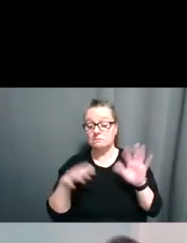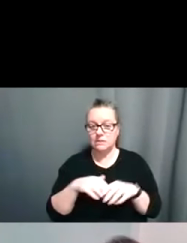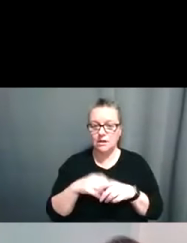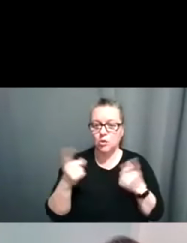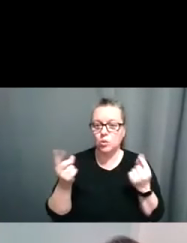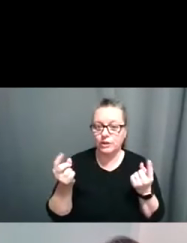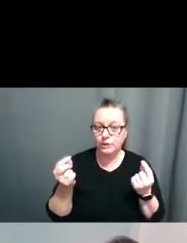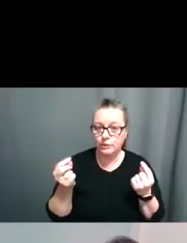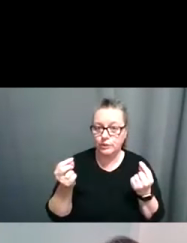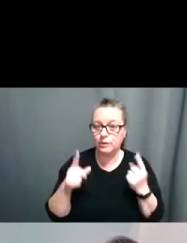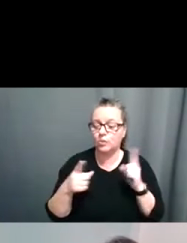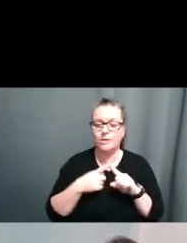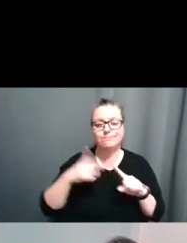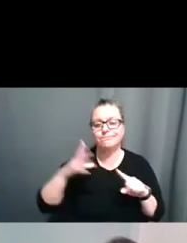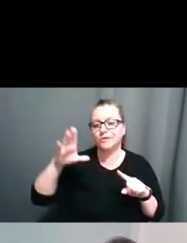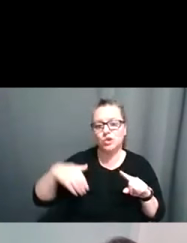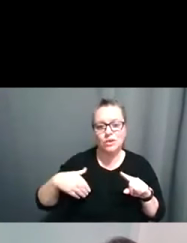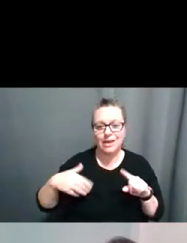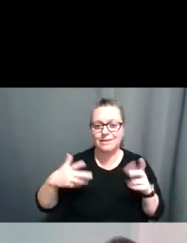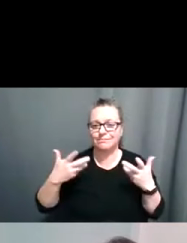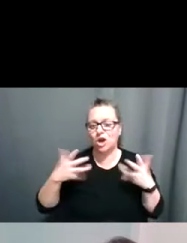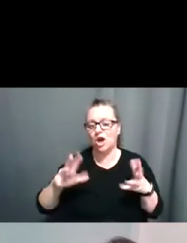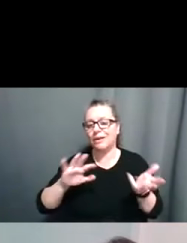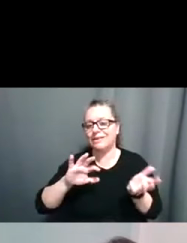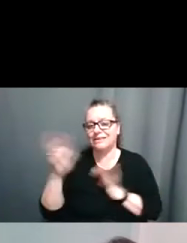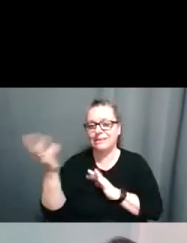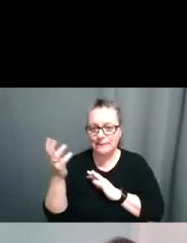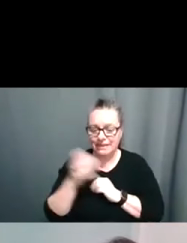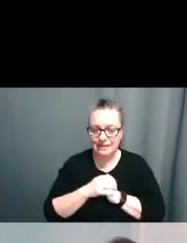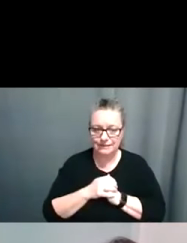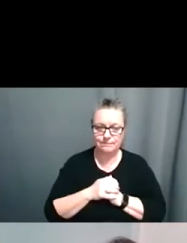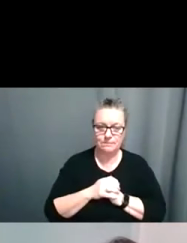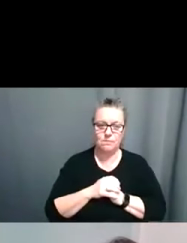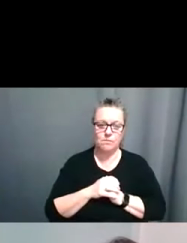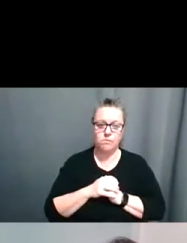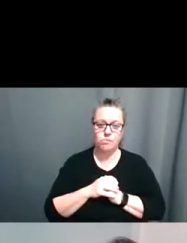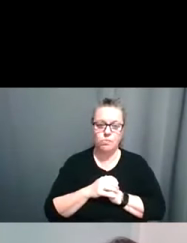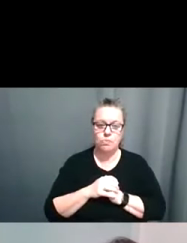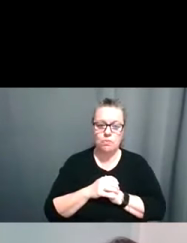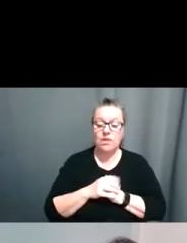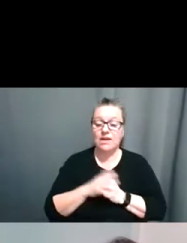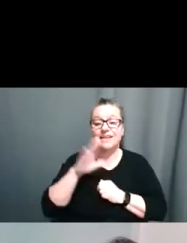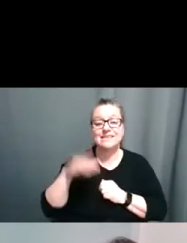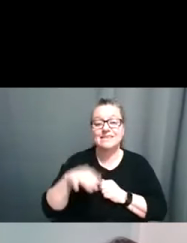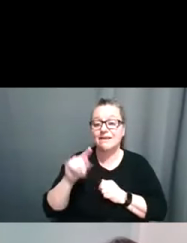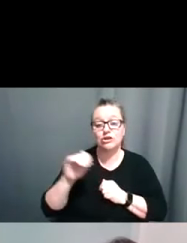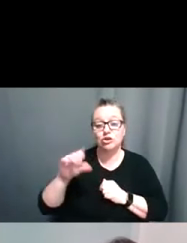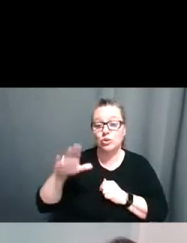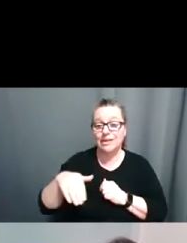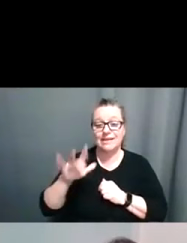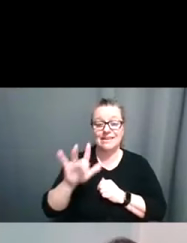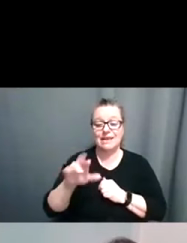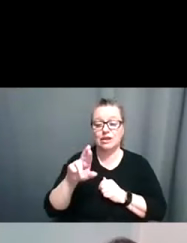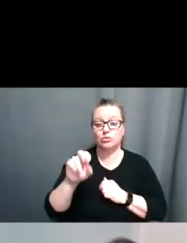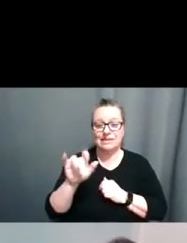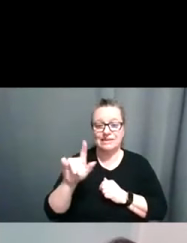you do when it's too late and you've already stepped in it? It's never too late. Hit the reset